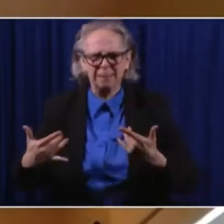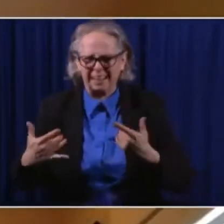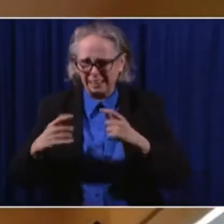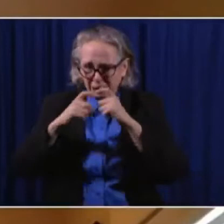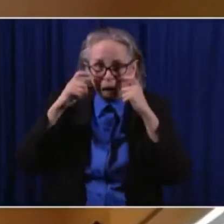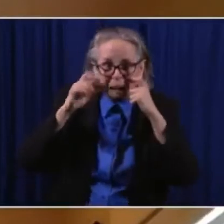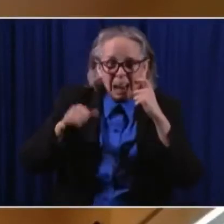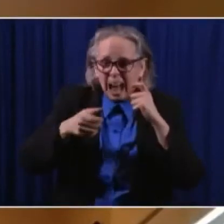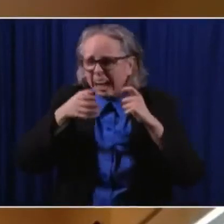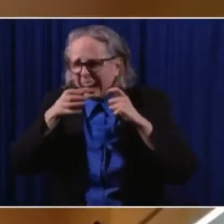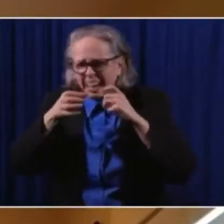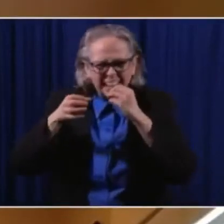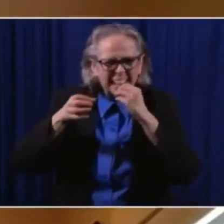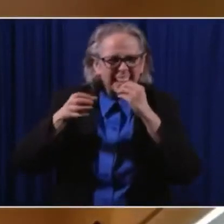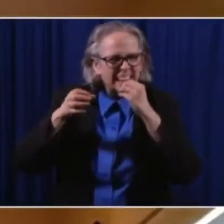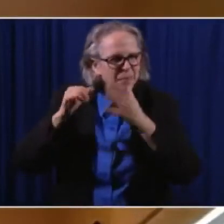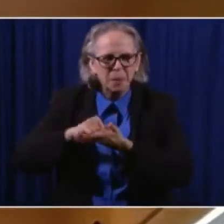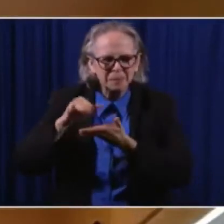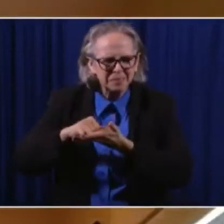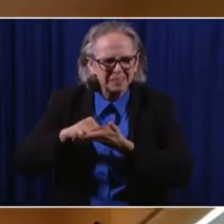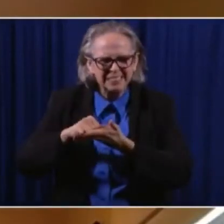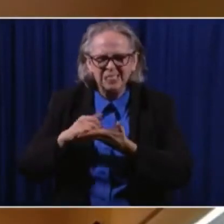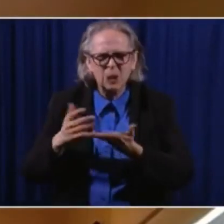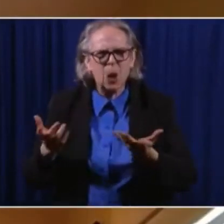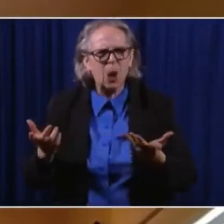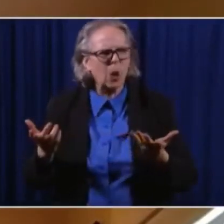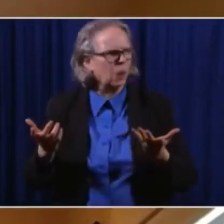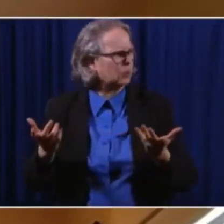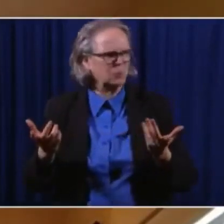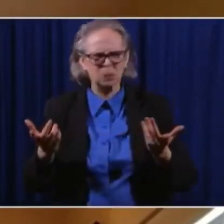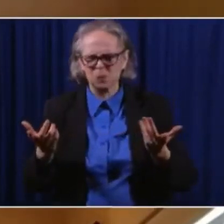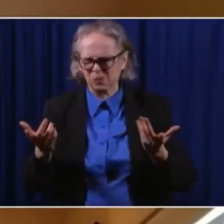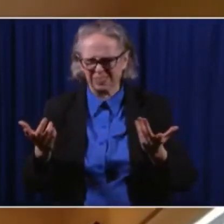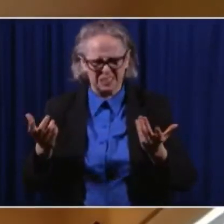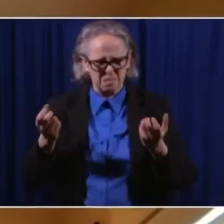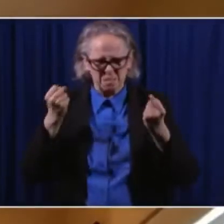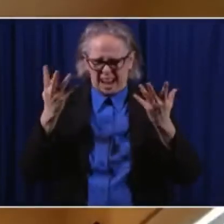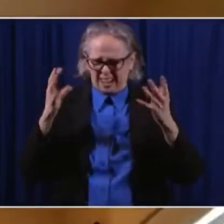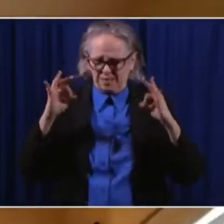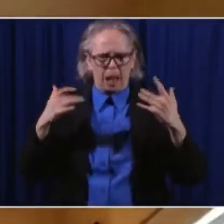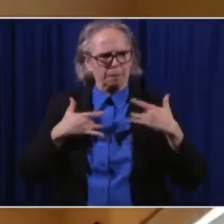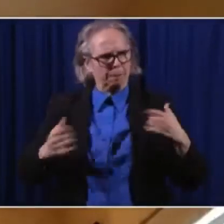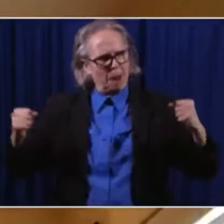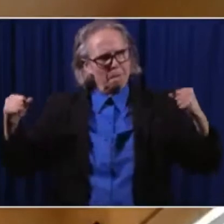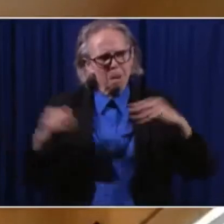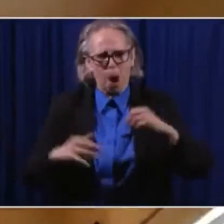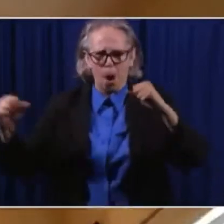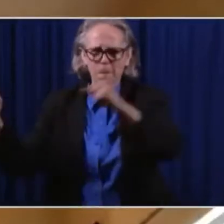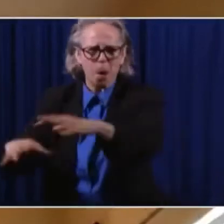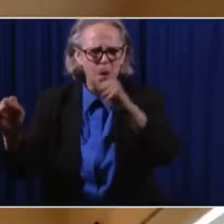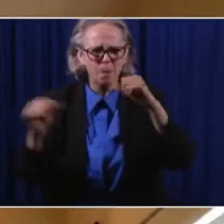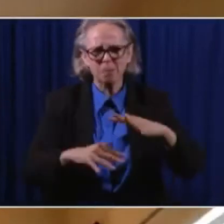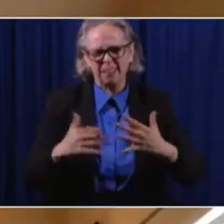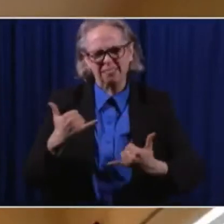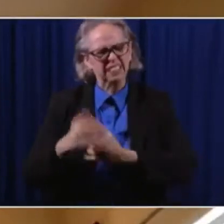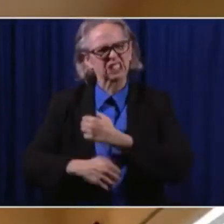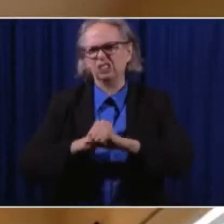you celebrate small this season. Keeping your celebrations to the inner circle of people who live in your